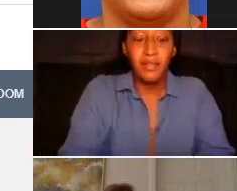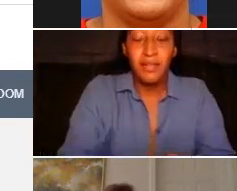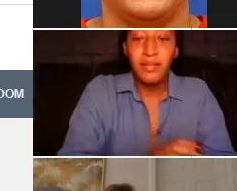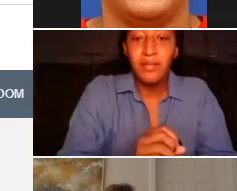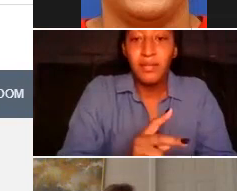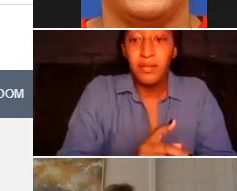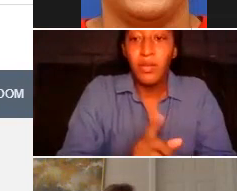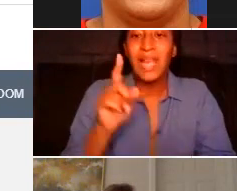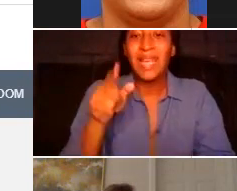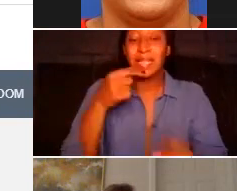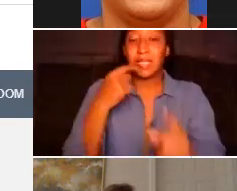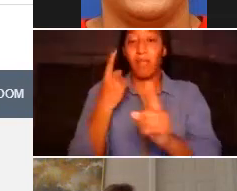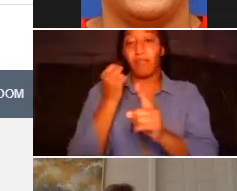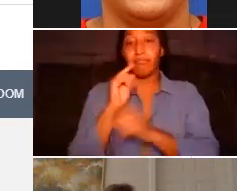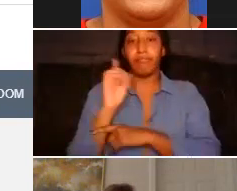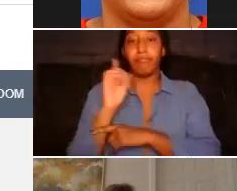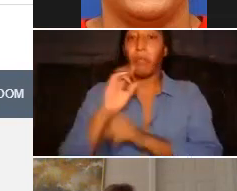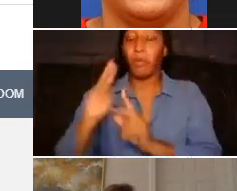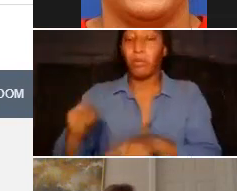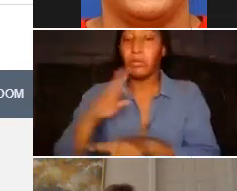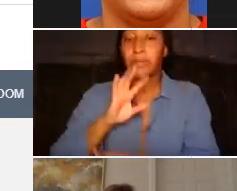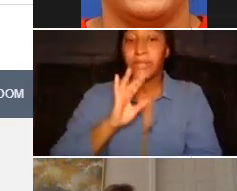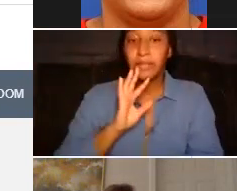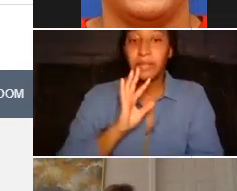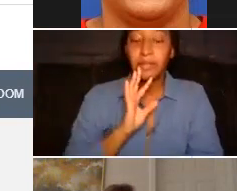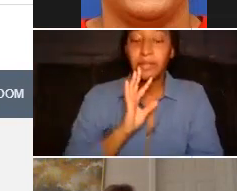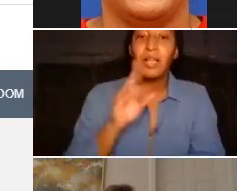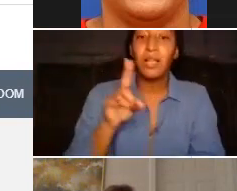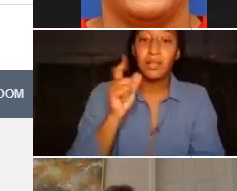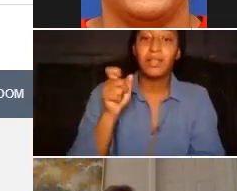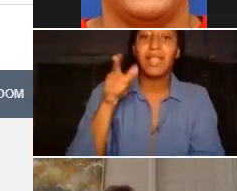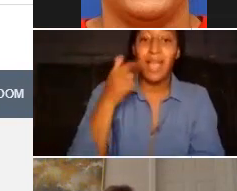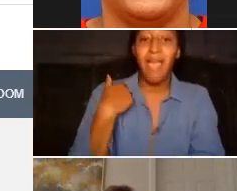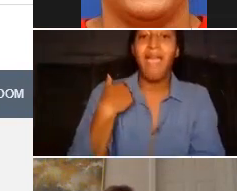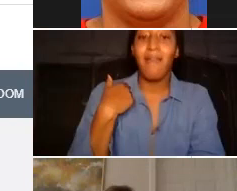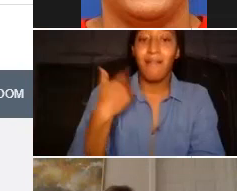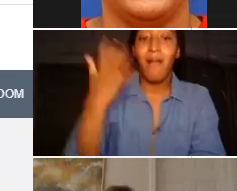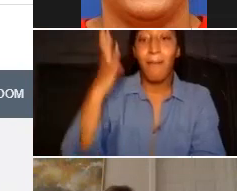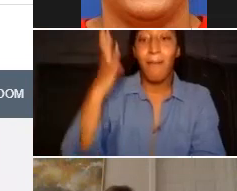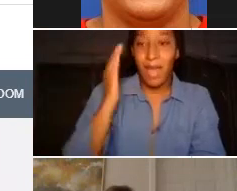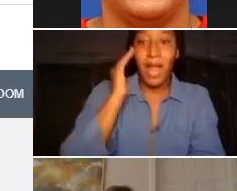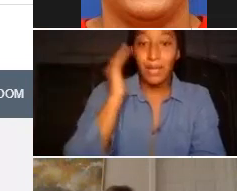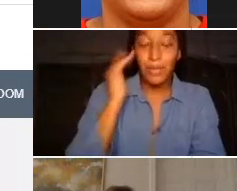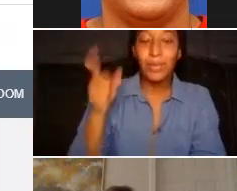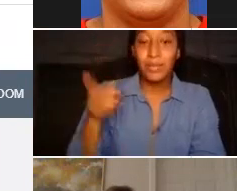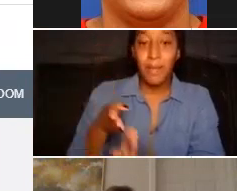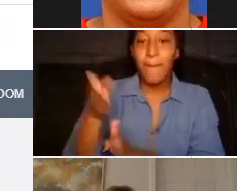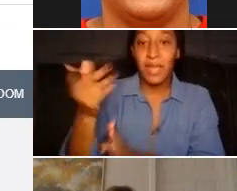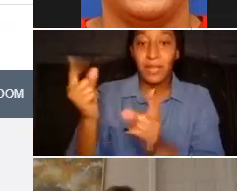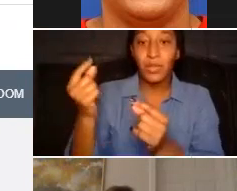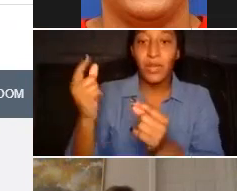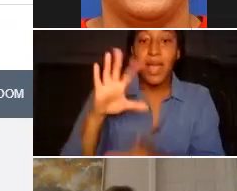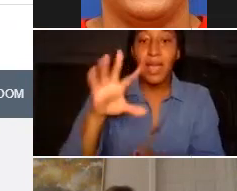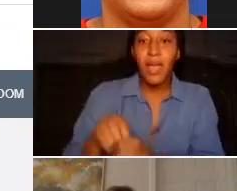got it's like one guy and then maybe another guy that teaches like 1 or 2 classes, but they have one main guy doing it. Okay, got